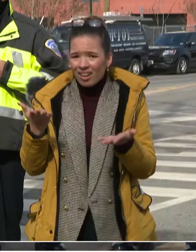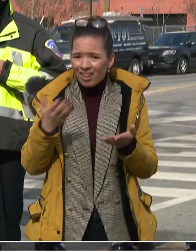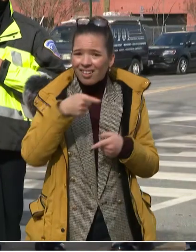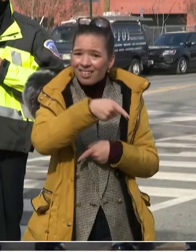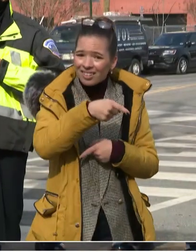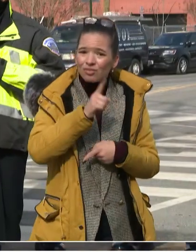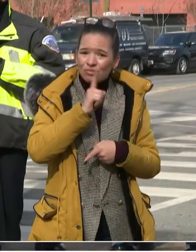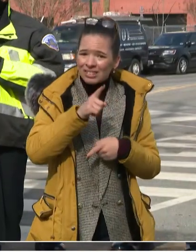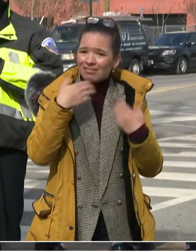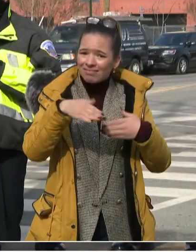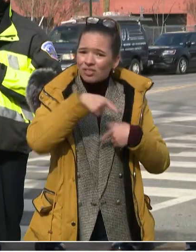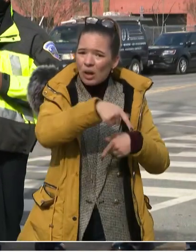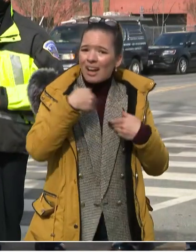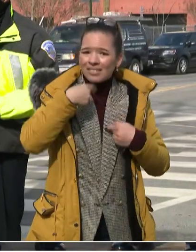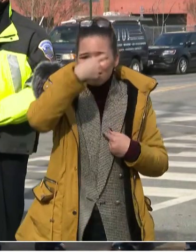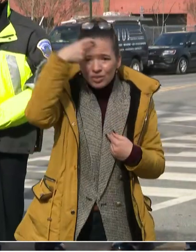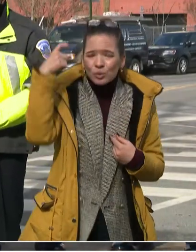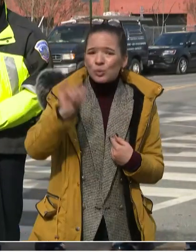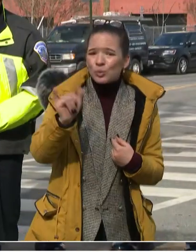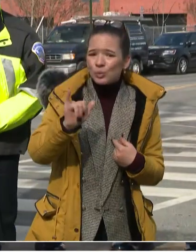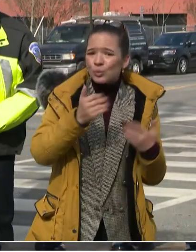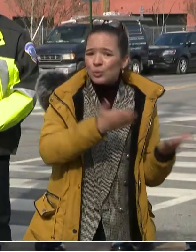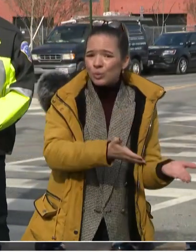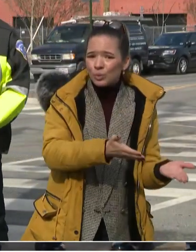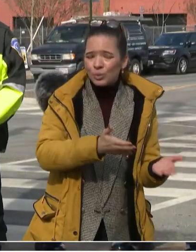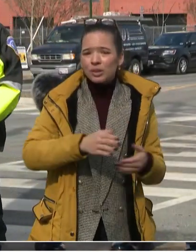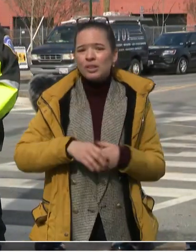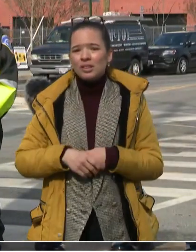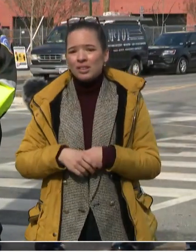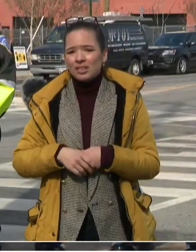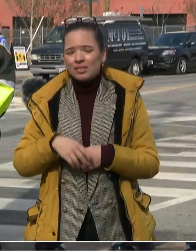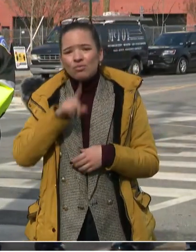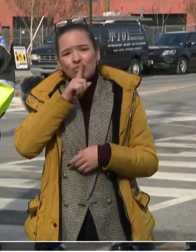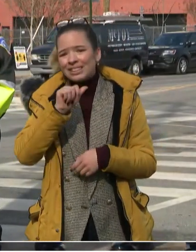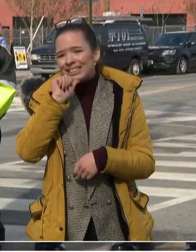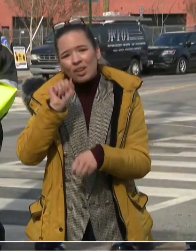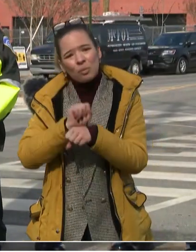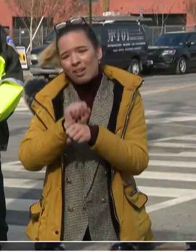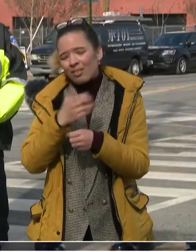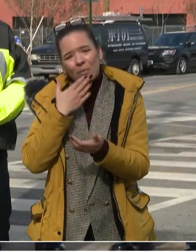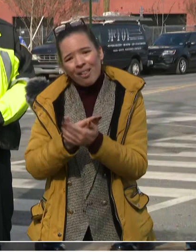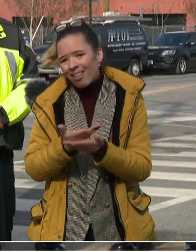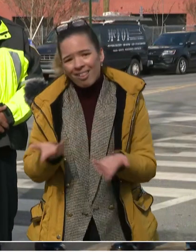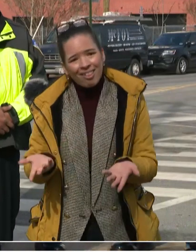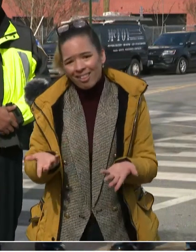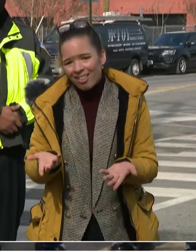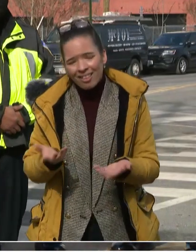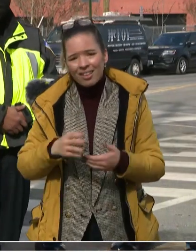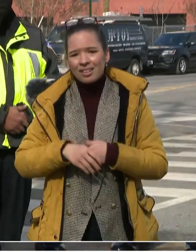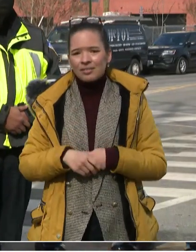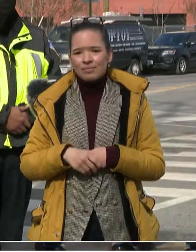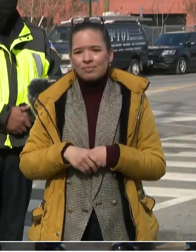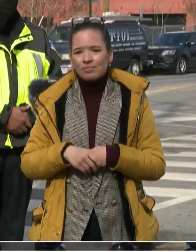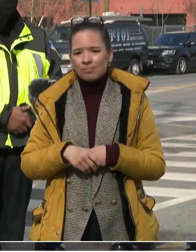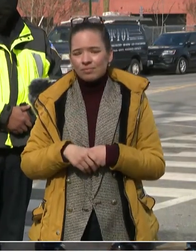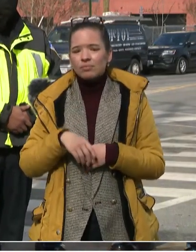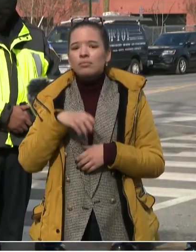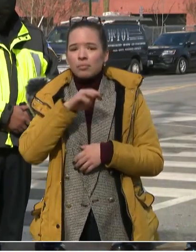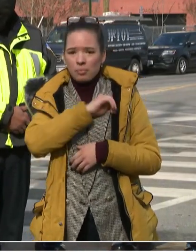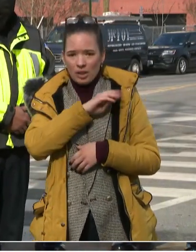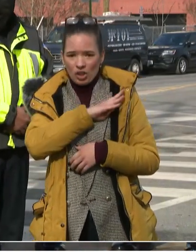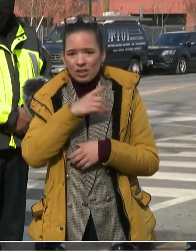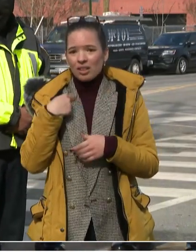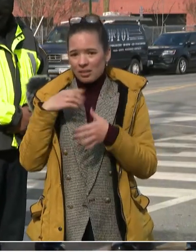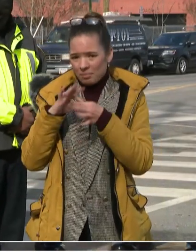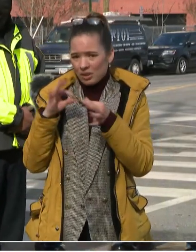we're doing, the point of this is that it is not working nearly well enough. And as the mayor said, I'm hearing from our residents as well. They don't feel